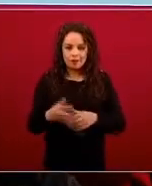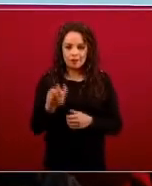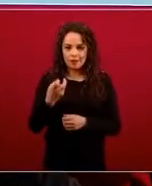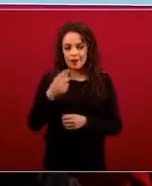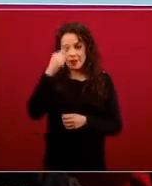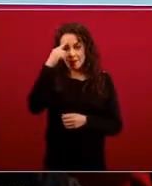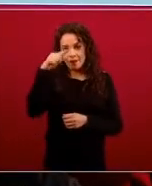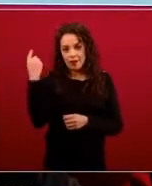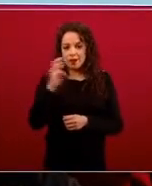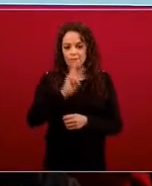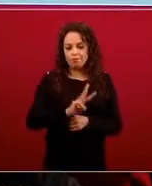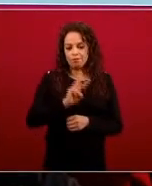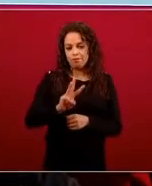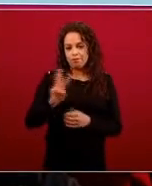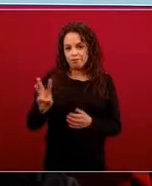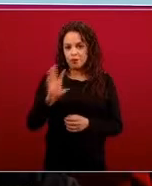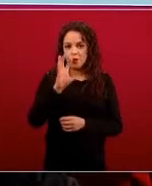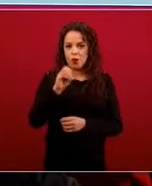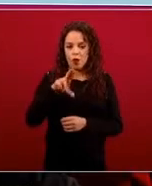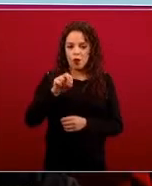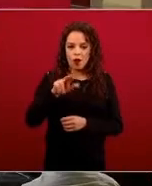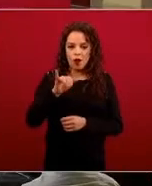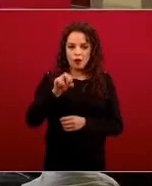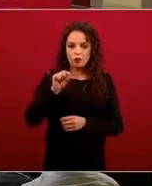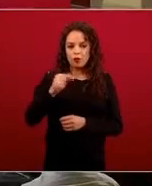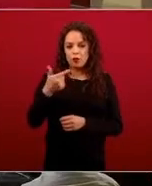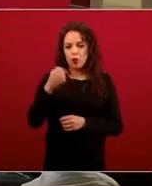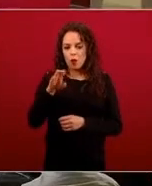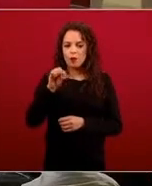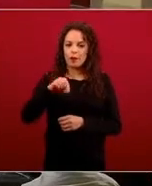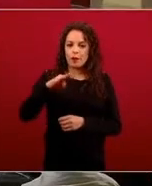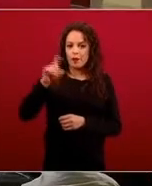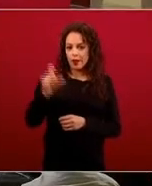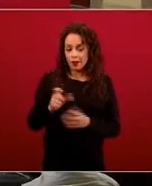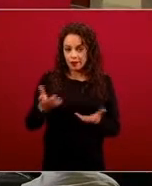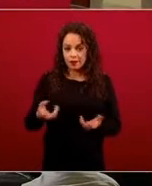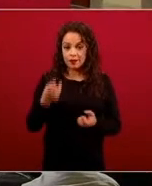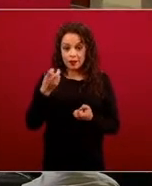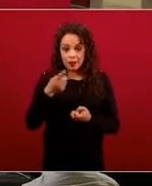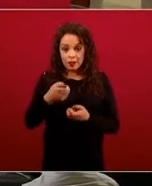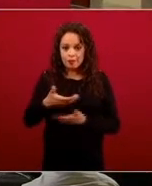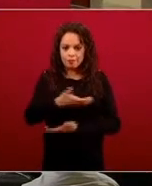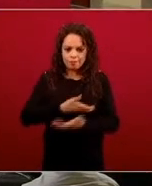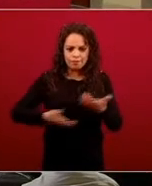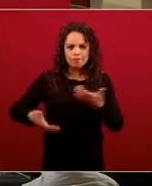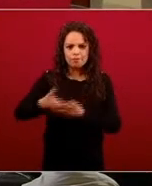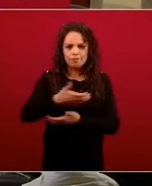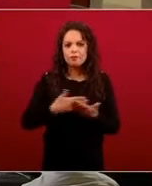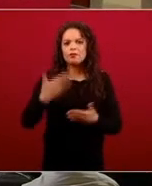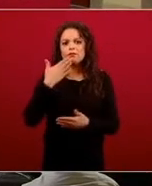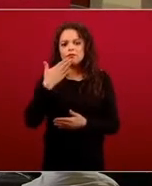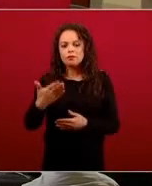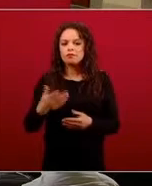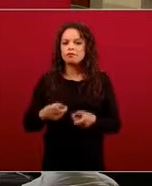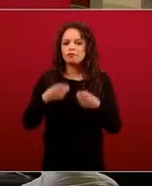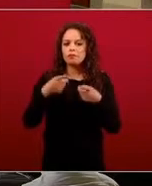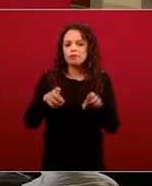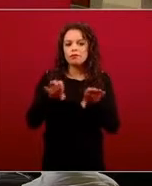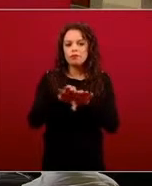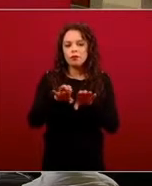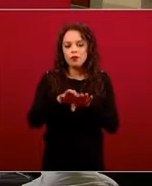página we've had over 12 million users that have entered our official website, and we've